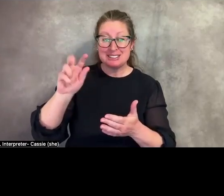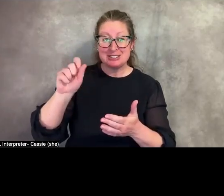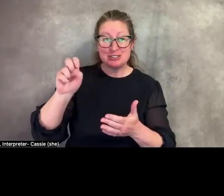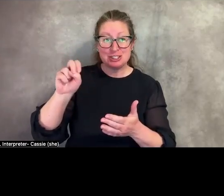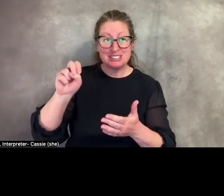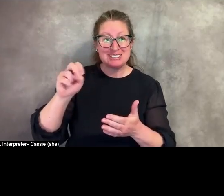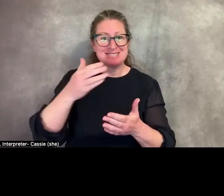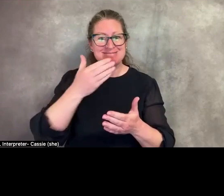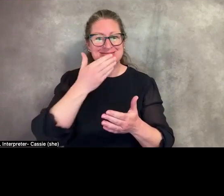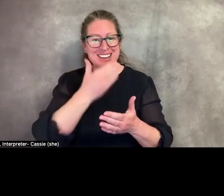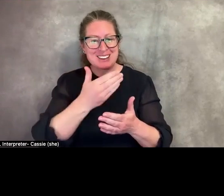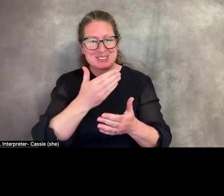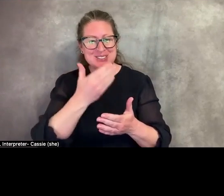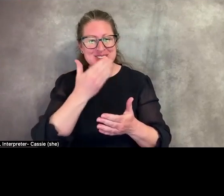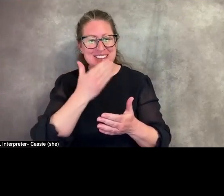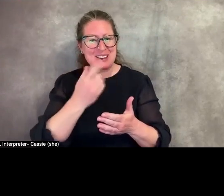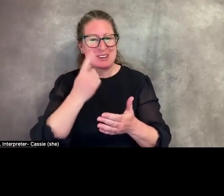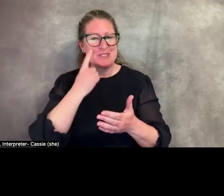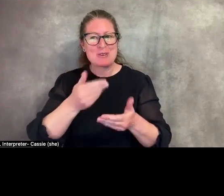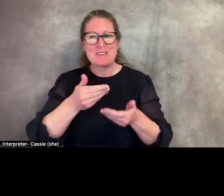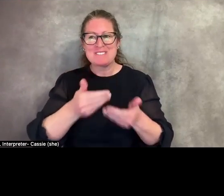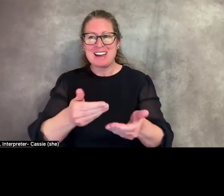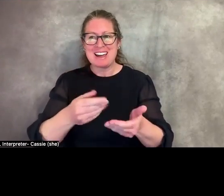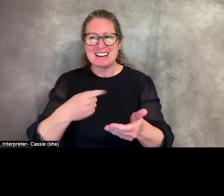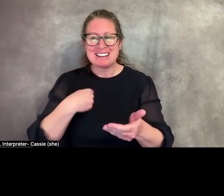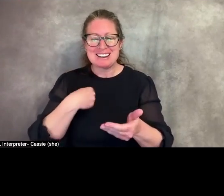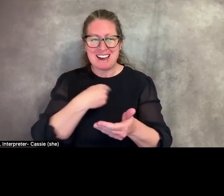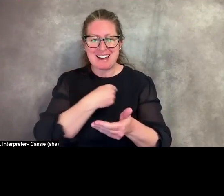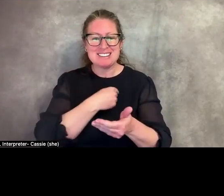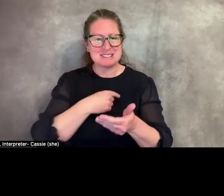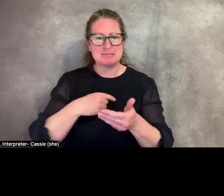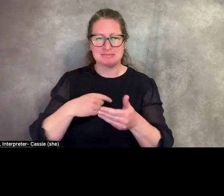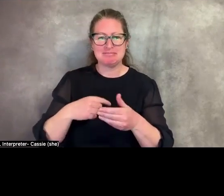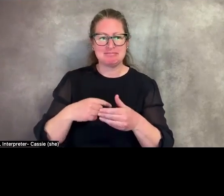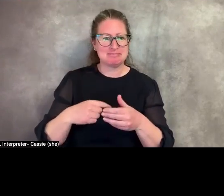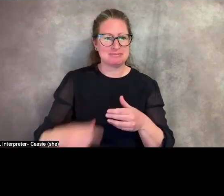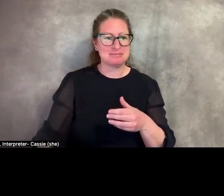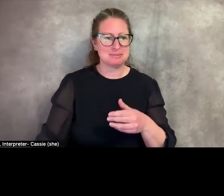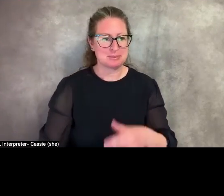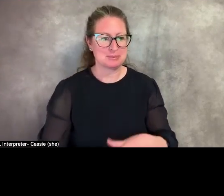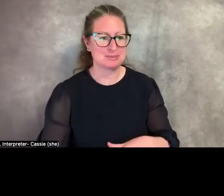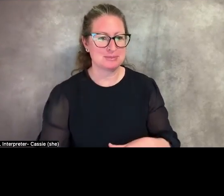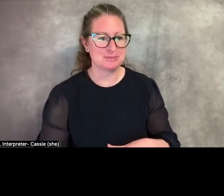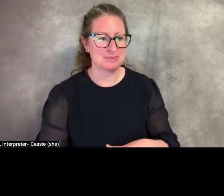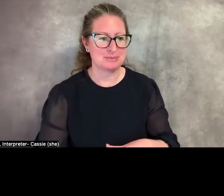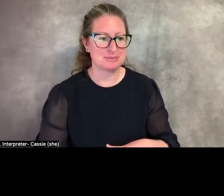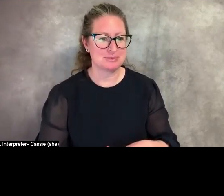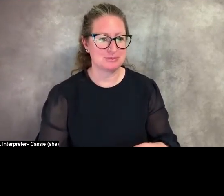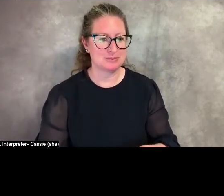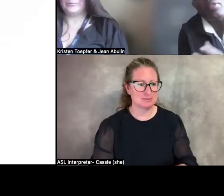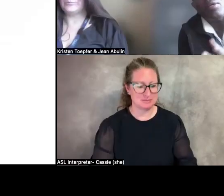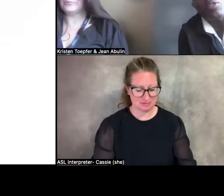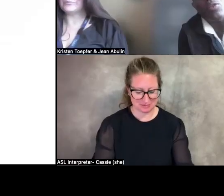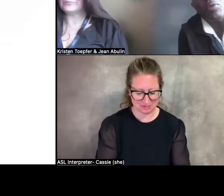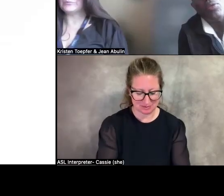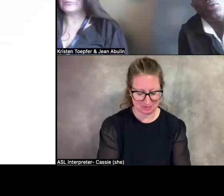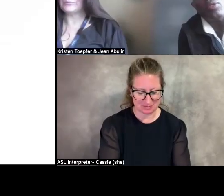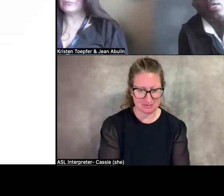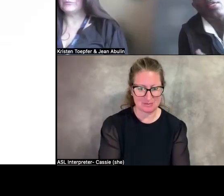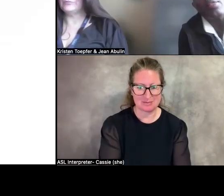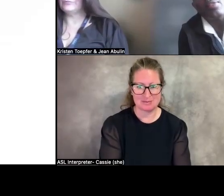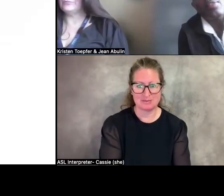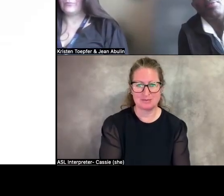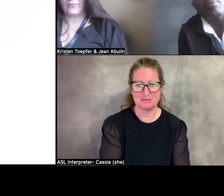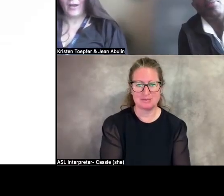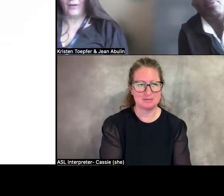Thank you, everyone, for joining us today. My name is Kristen Topher. I'm the nurse manager here on 8 East. My name is Jean. I'm an MSW